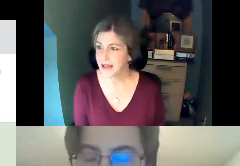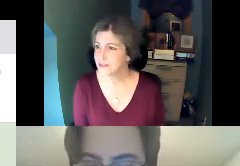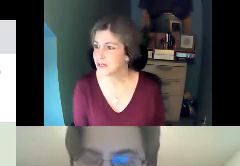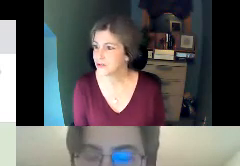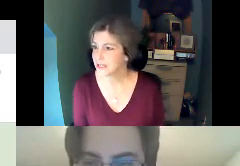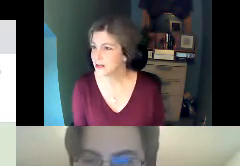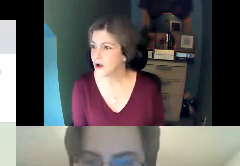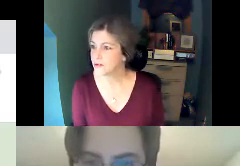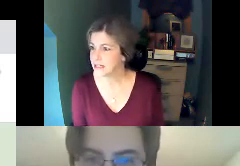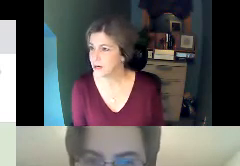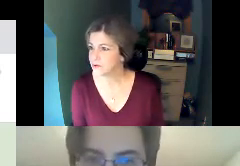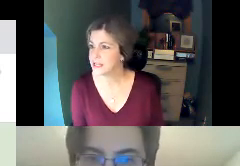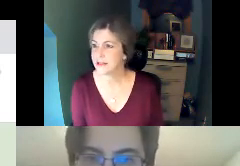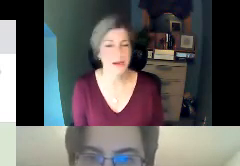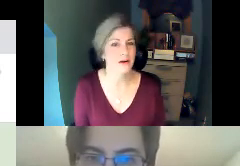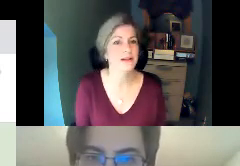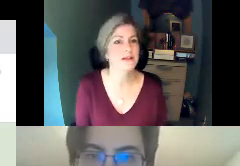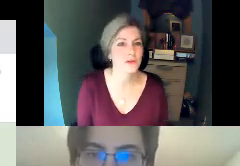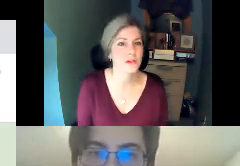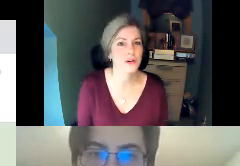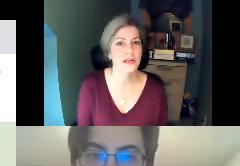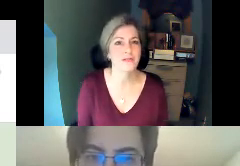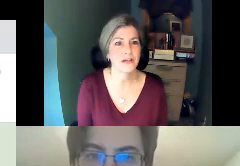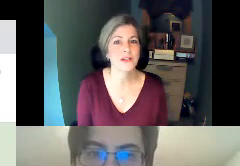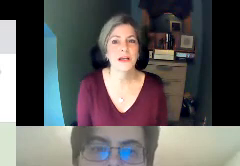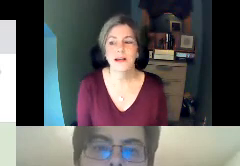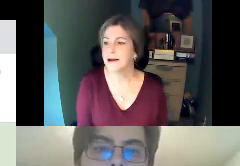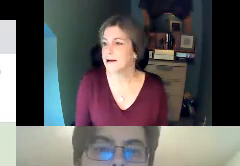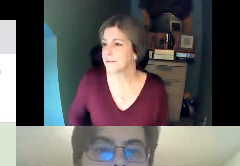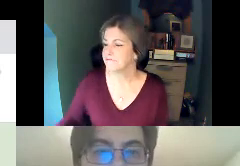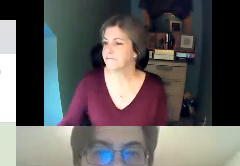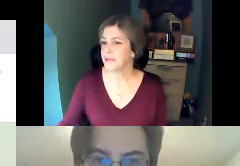complete a FAFSA using all zeros in the parent social security field.